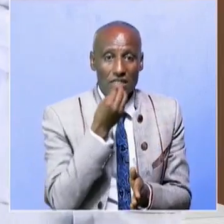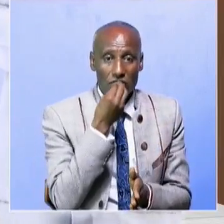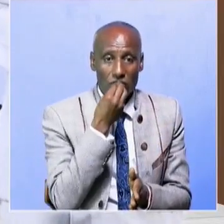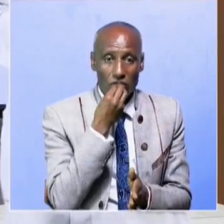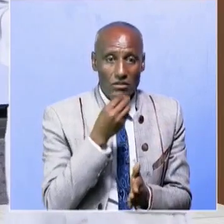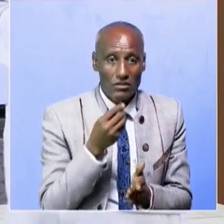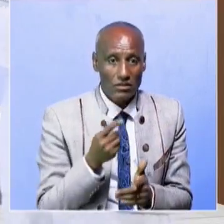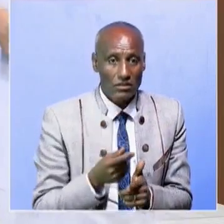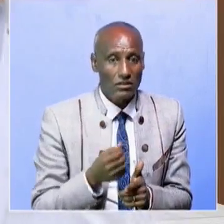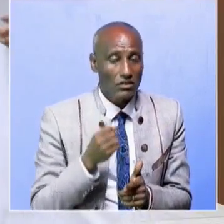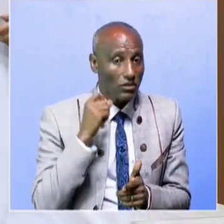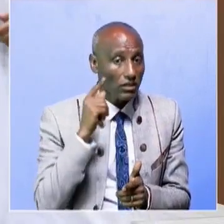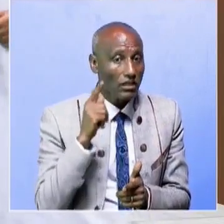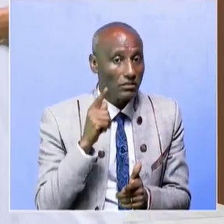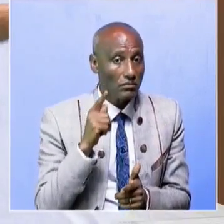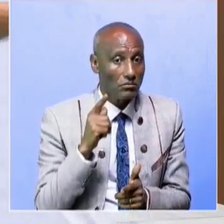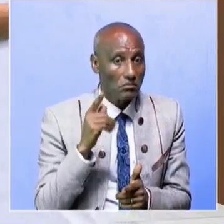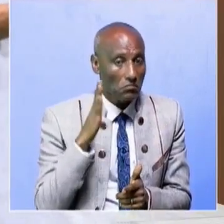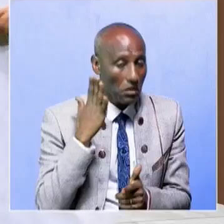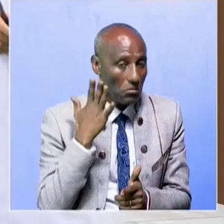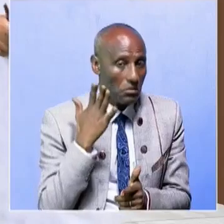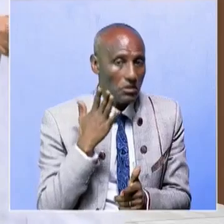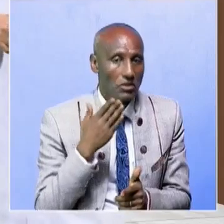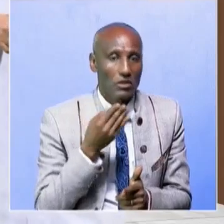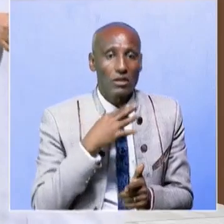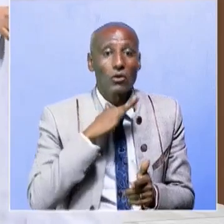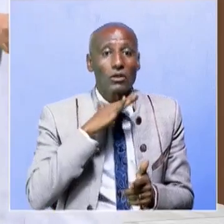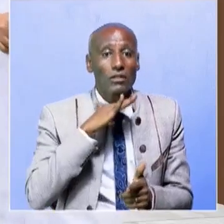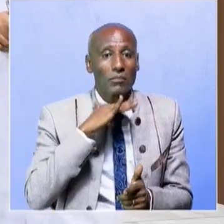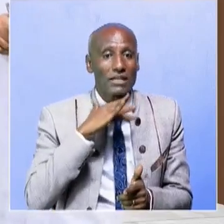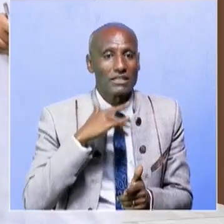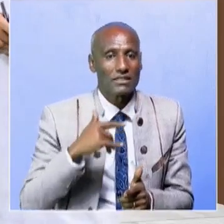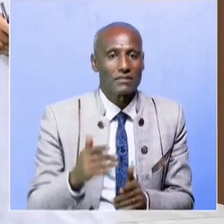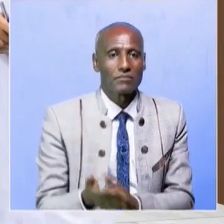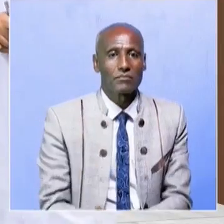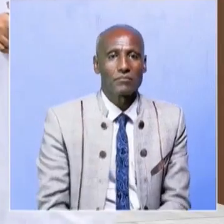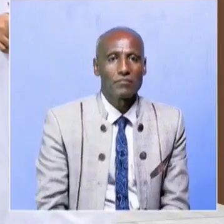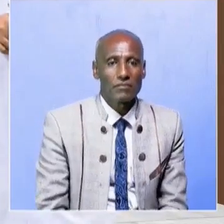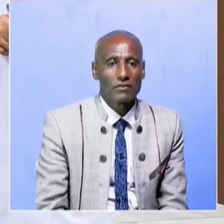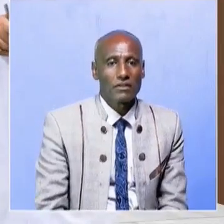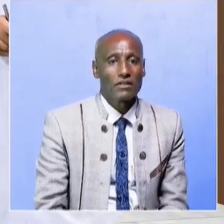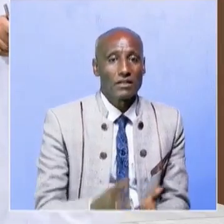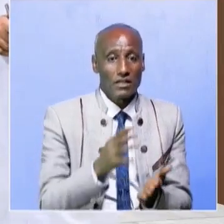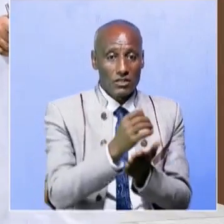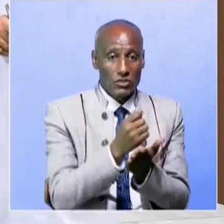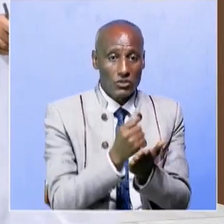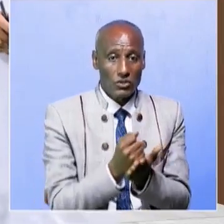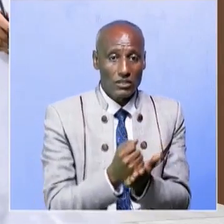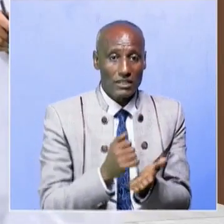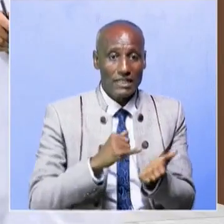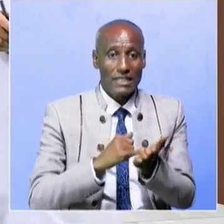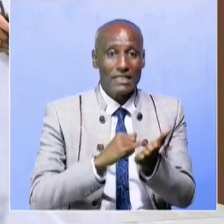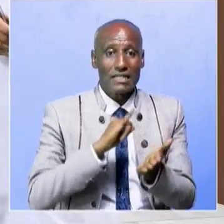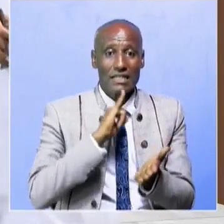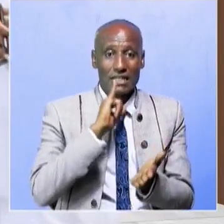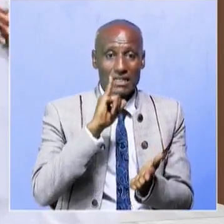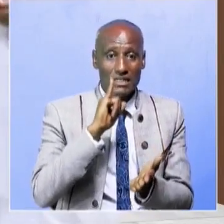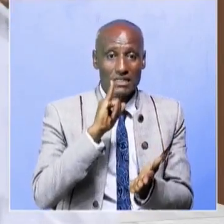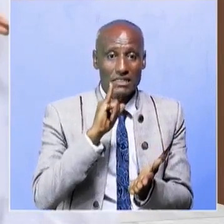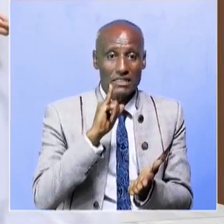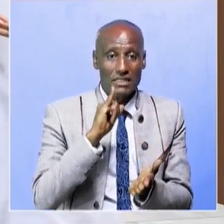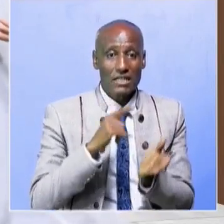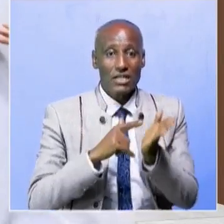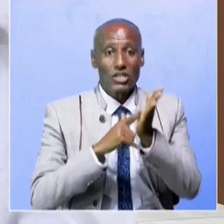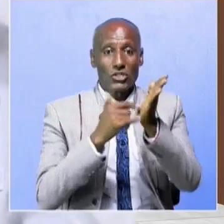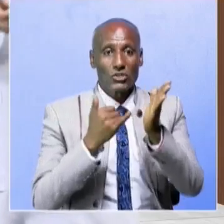by saying, oh, this food is probably contaminated. So it is showing how this food has